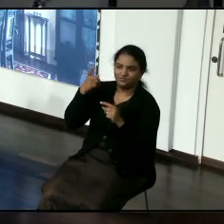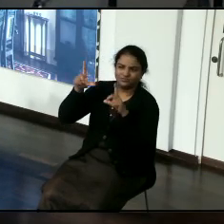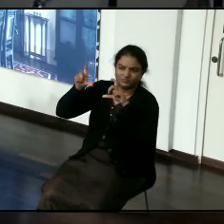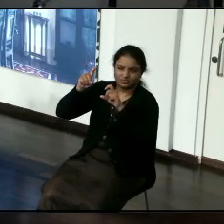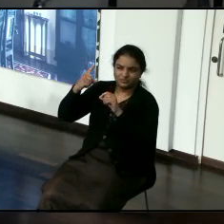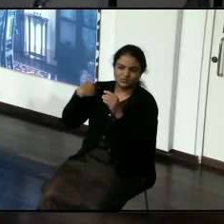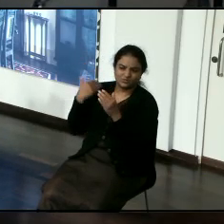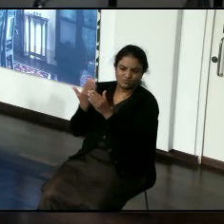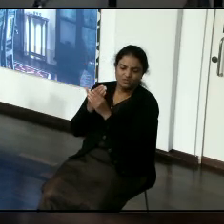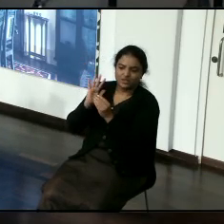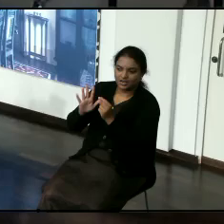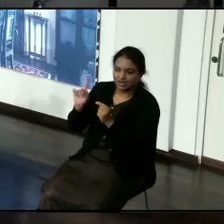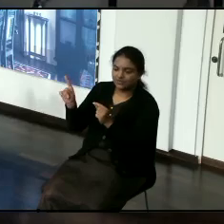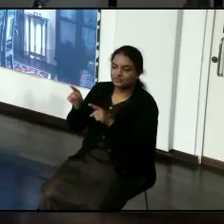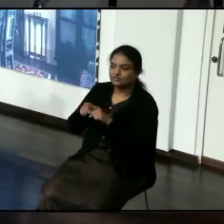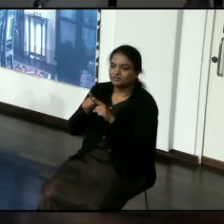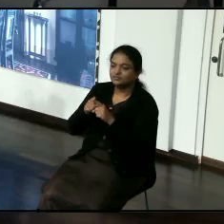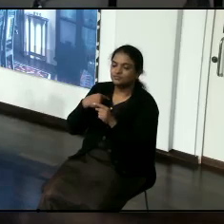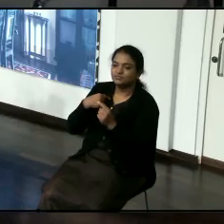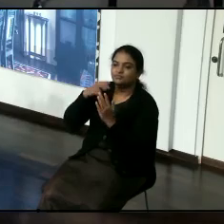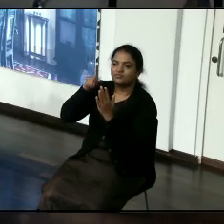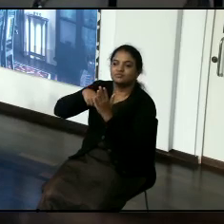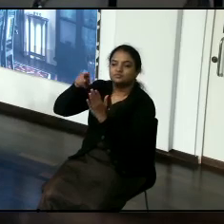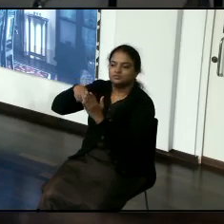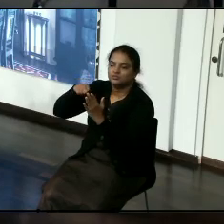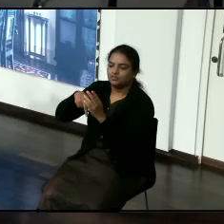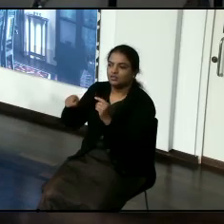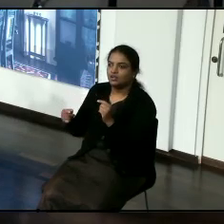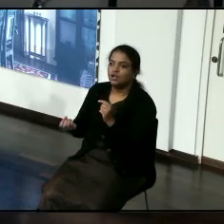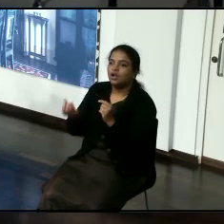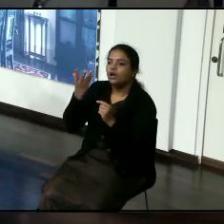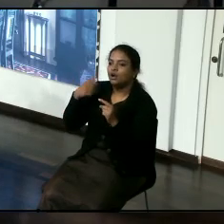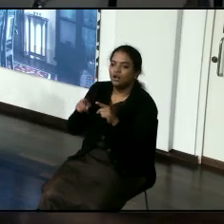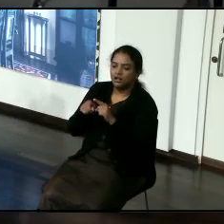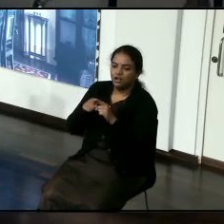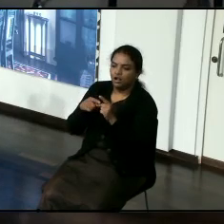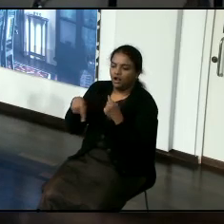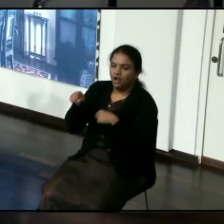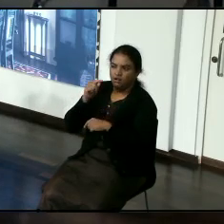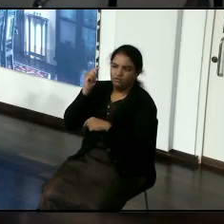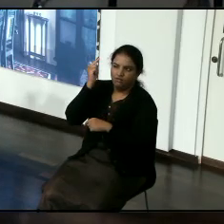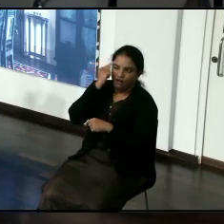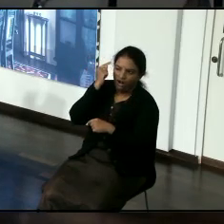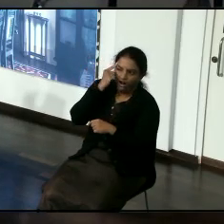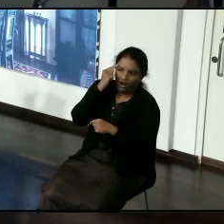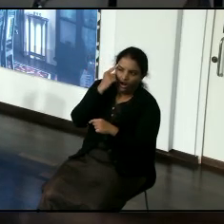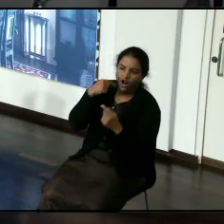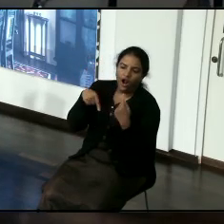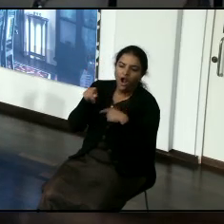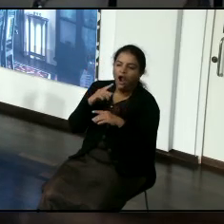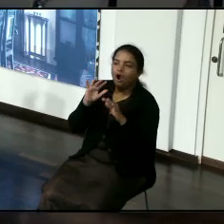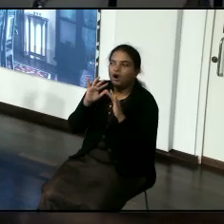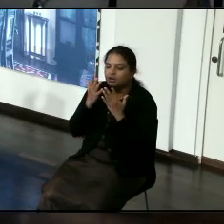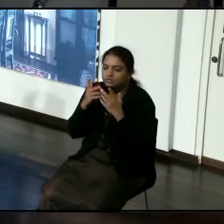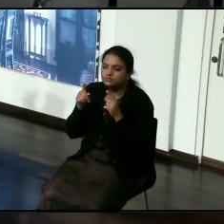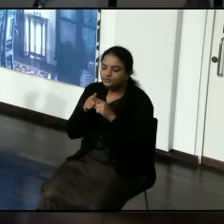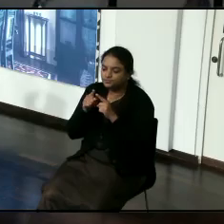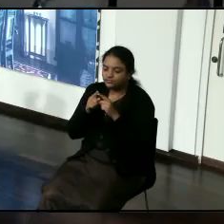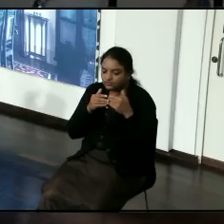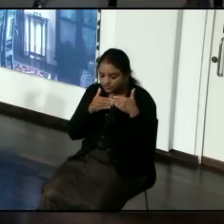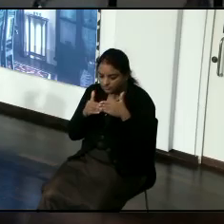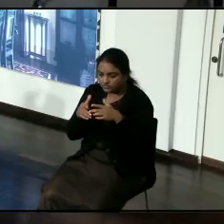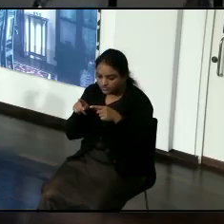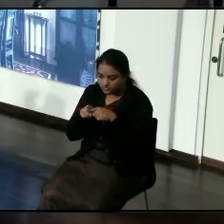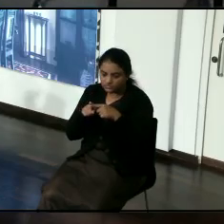Illustrated Weekly. Because I was actually reading that story this morning. And I was thinking I would love to visit his home